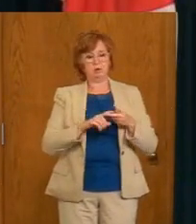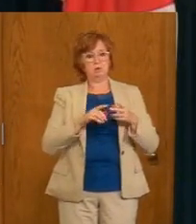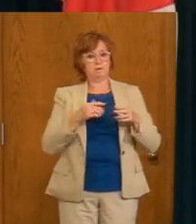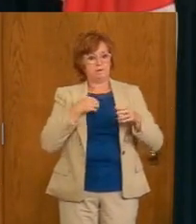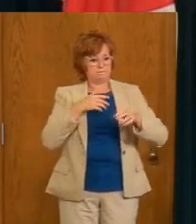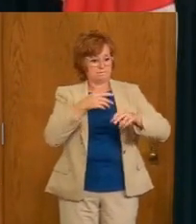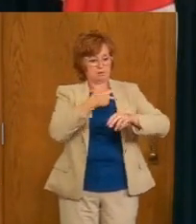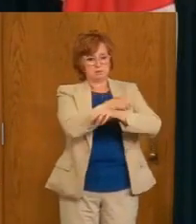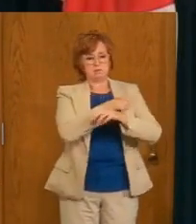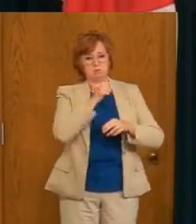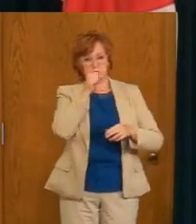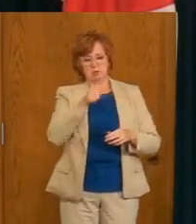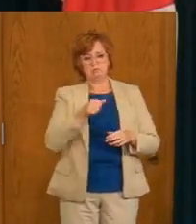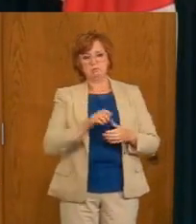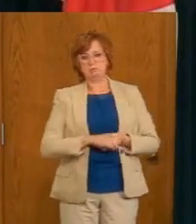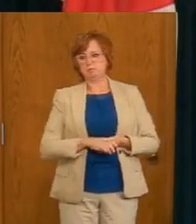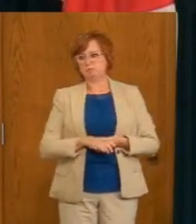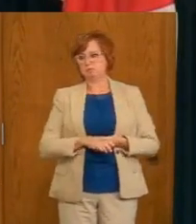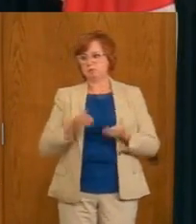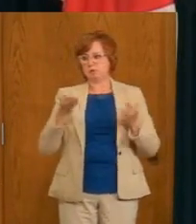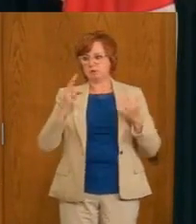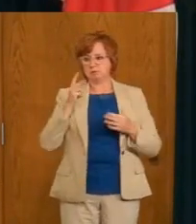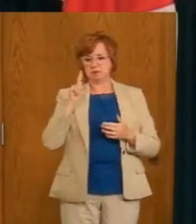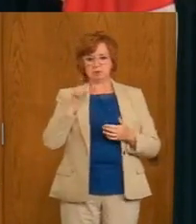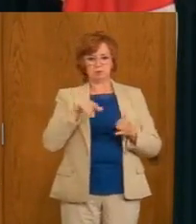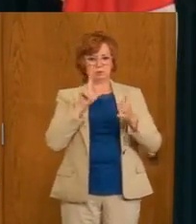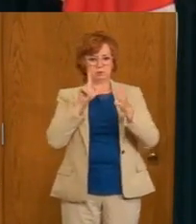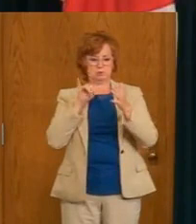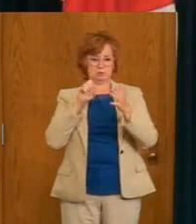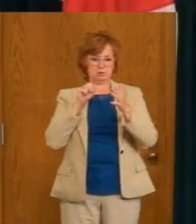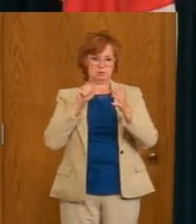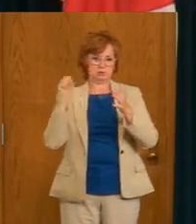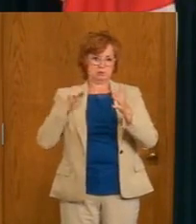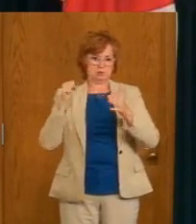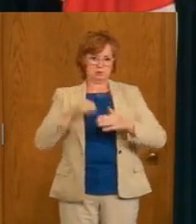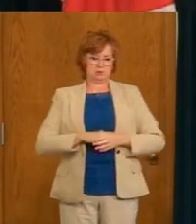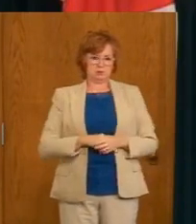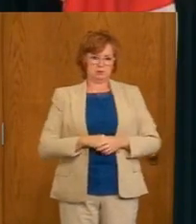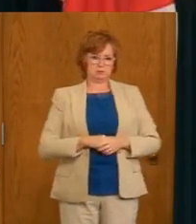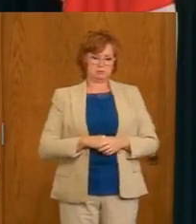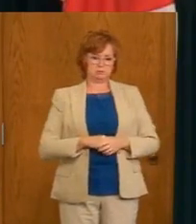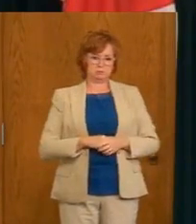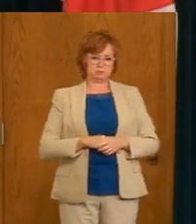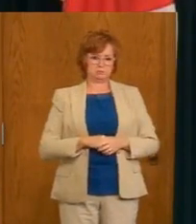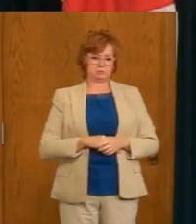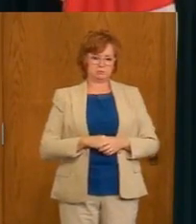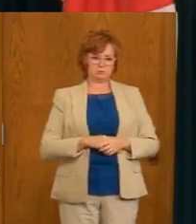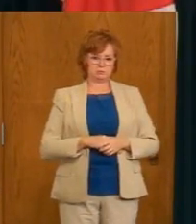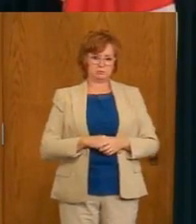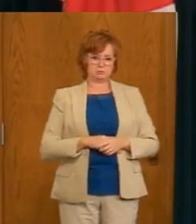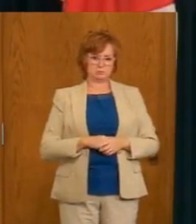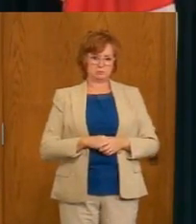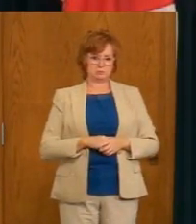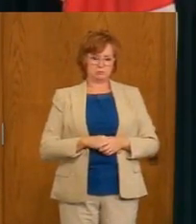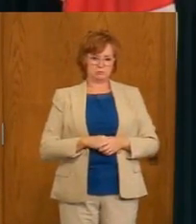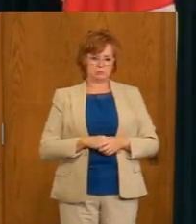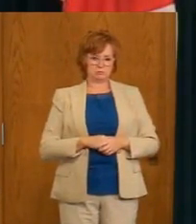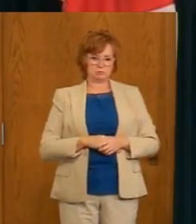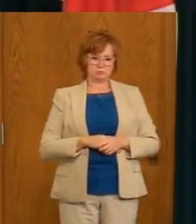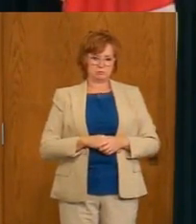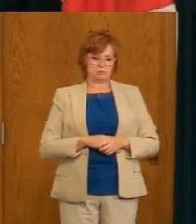now. Some of that may change in the future. There may be a need for booster doses in the winter for long-term care residents. But right now, this is a